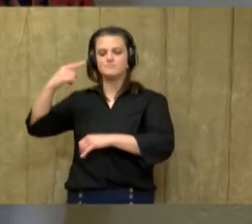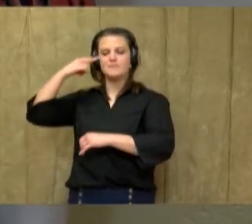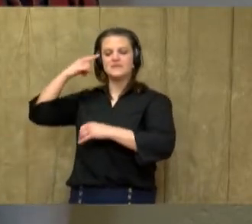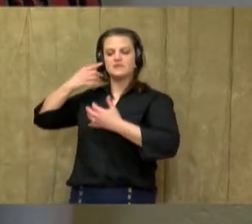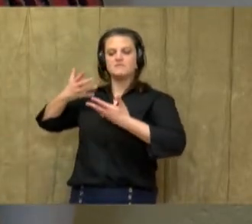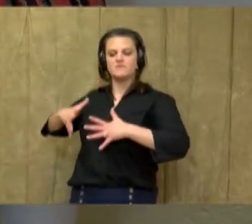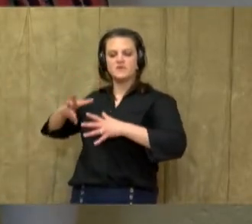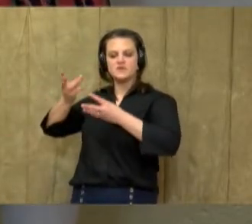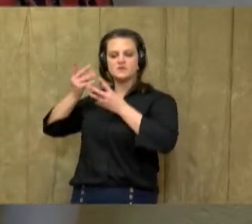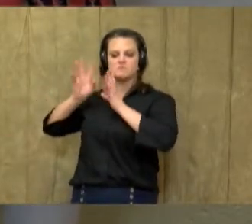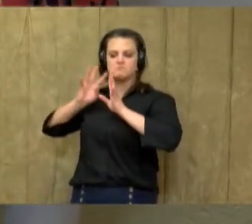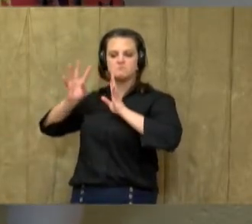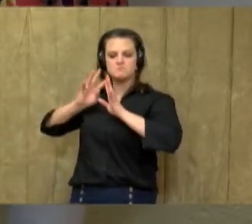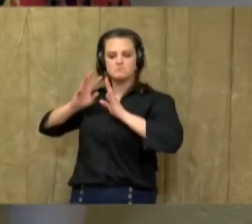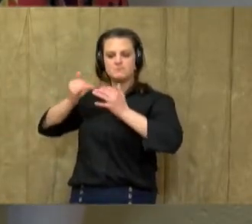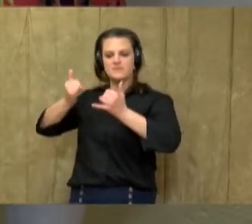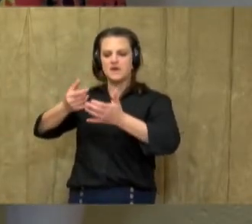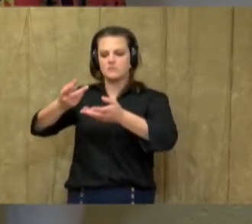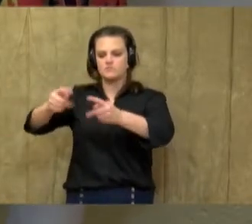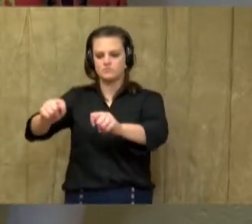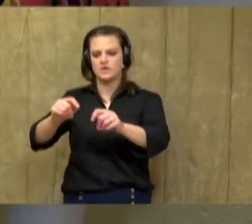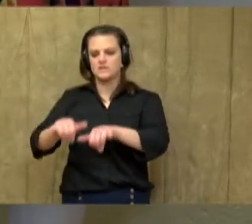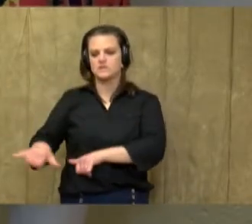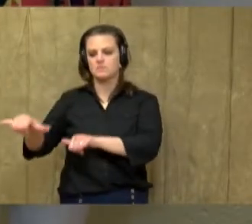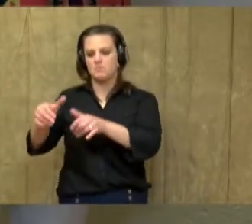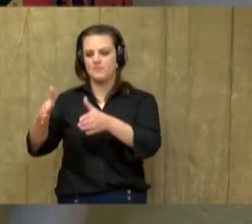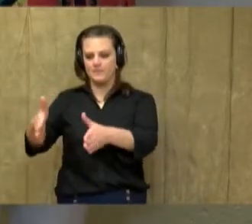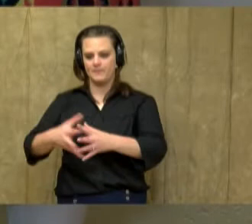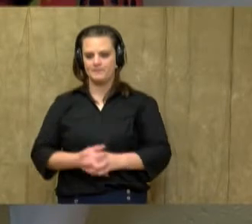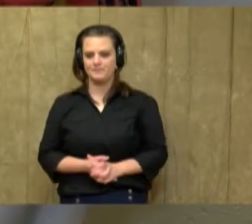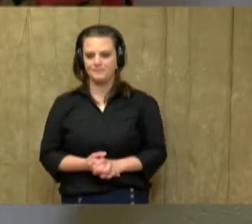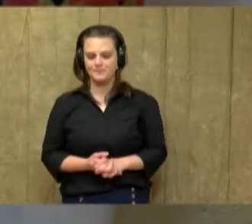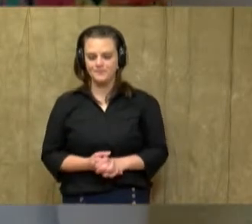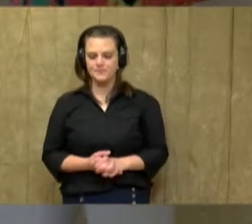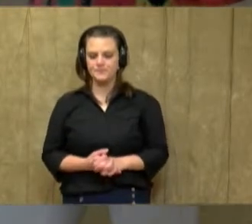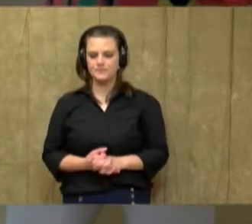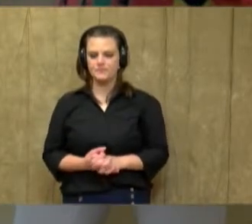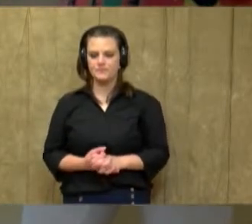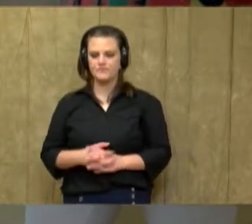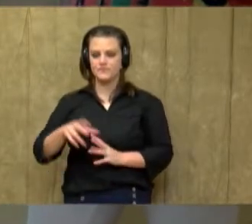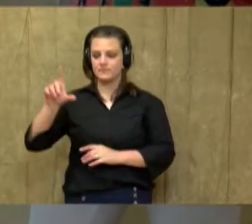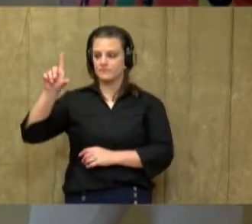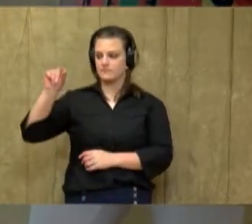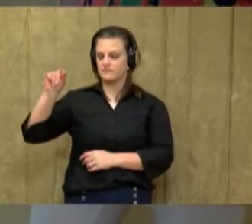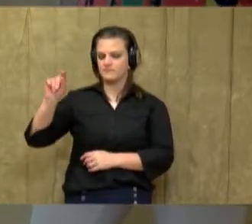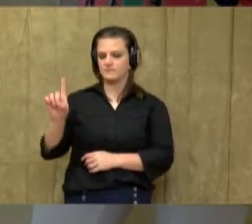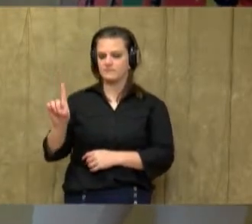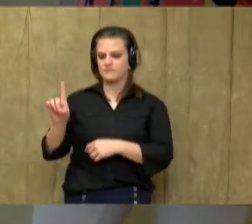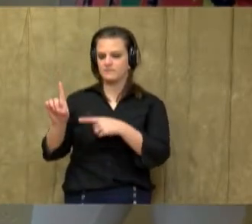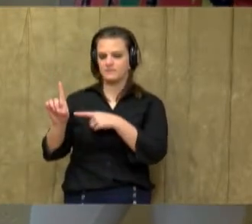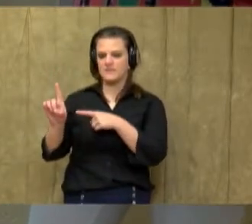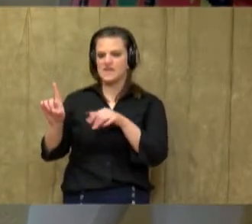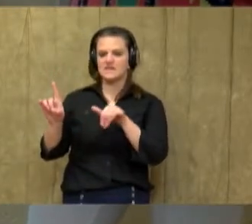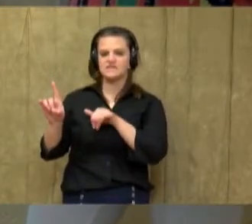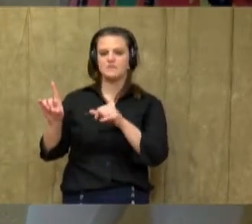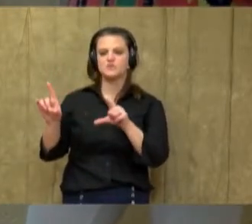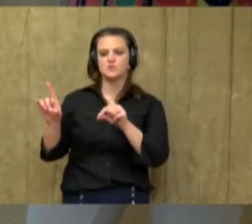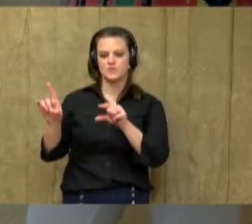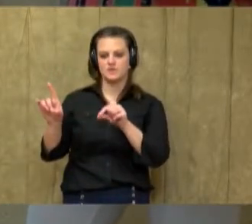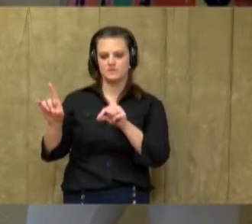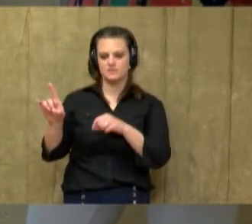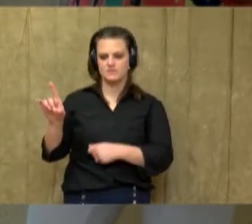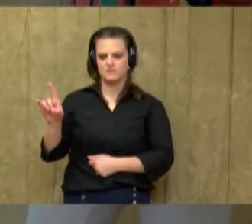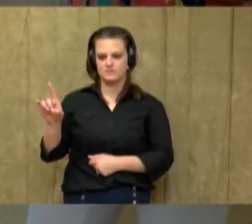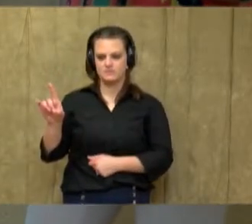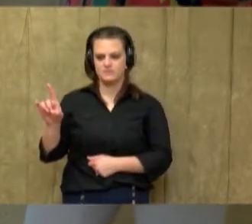through, 1/4 of 20. Remember, 20 over 1 is the same thing as